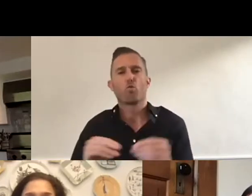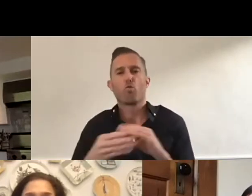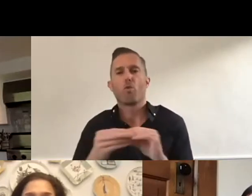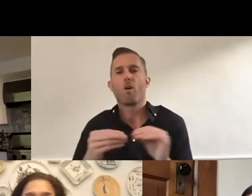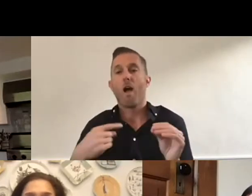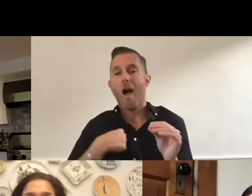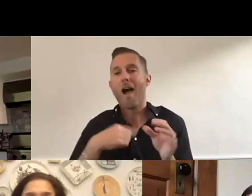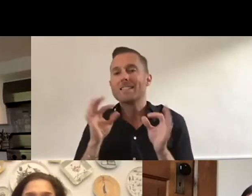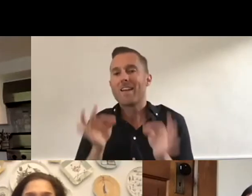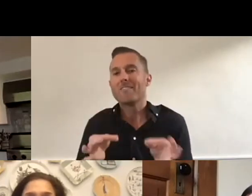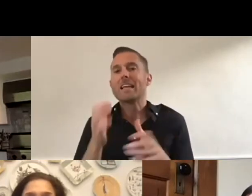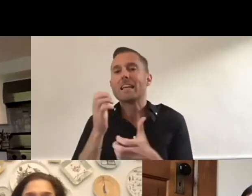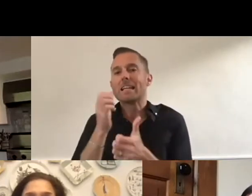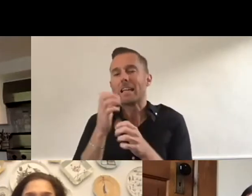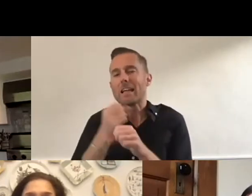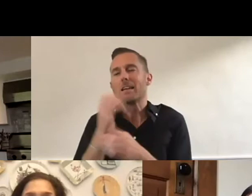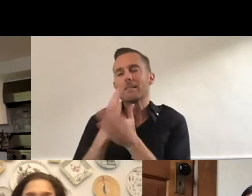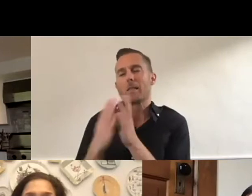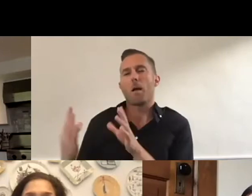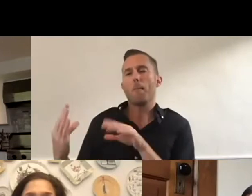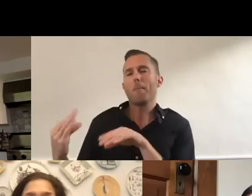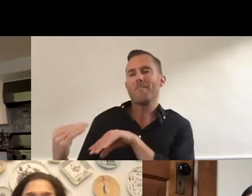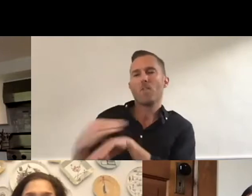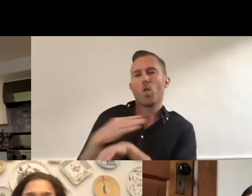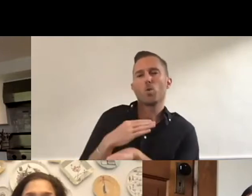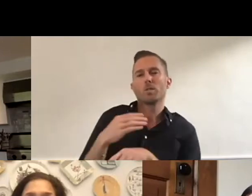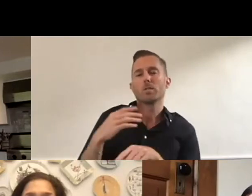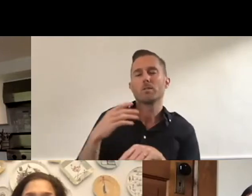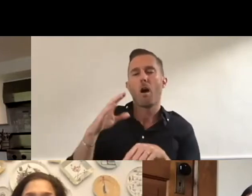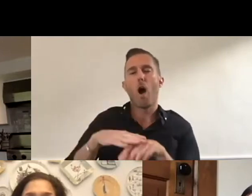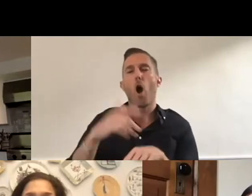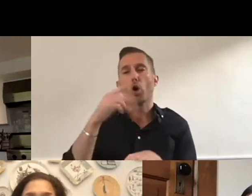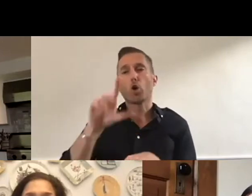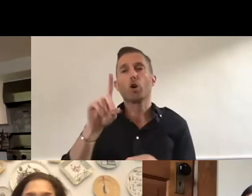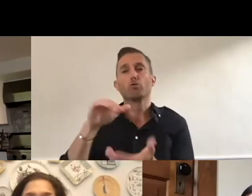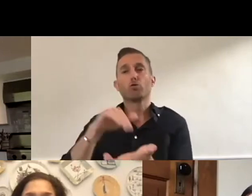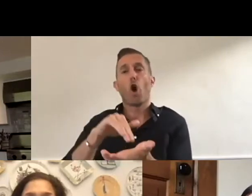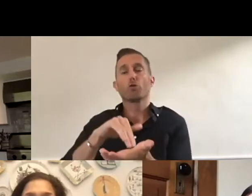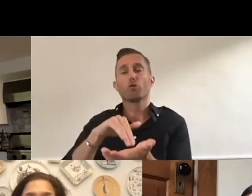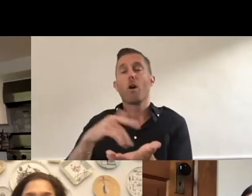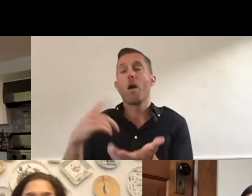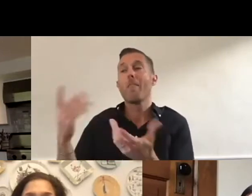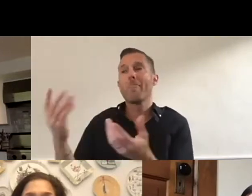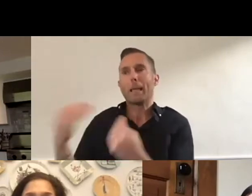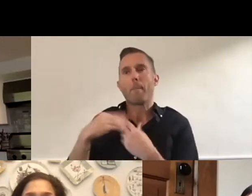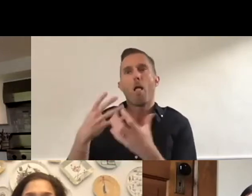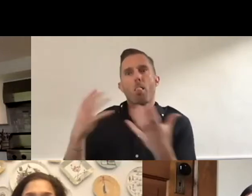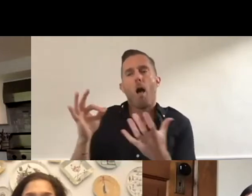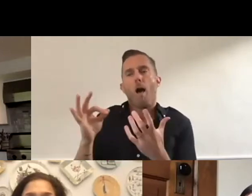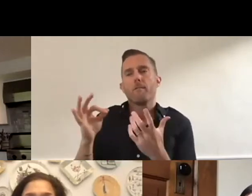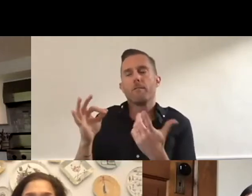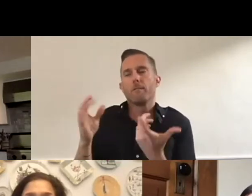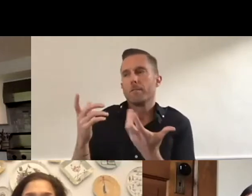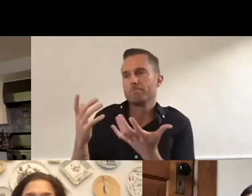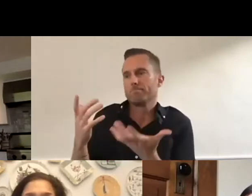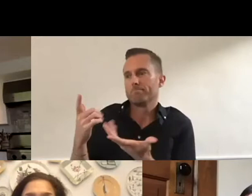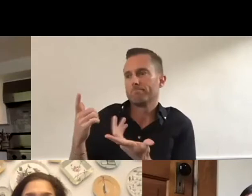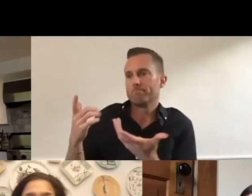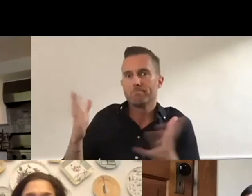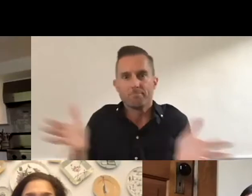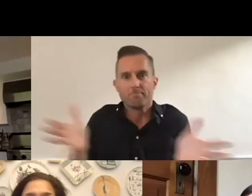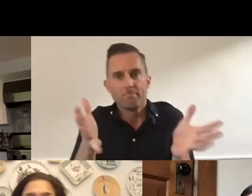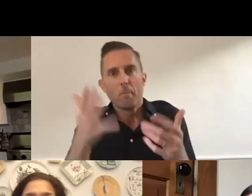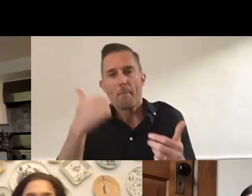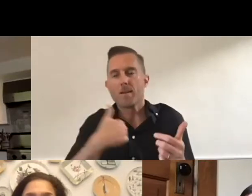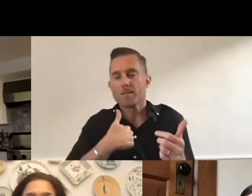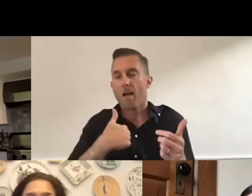outsized influence on The Good Doctor because I'm a medical doctor too. So that finds its way into some of the cases as